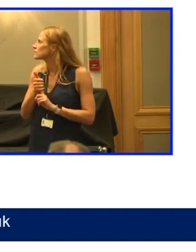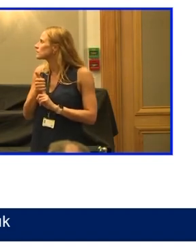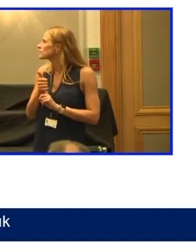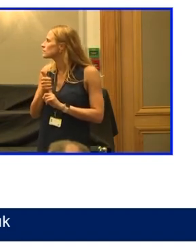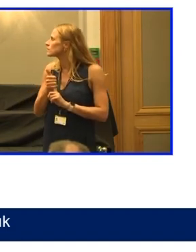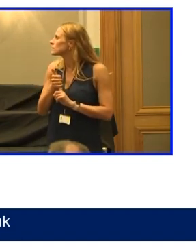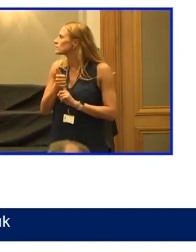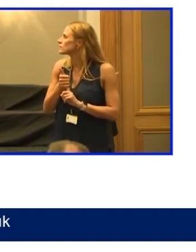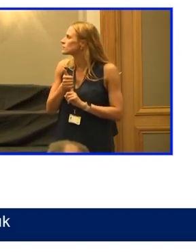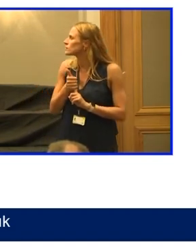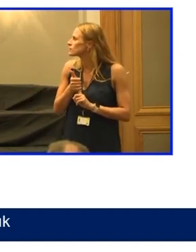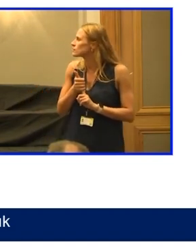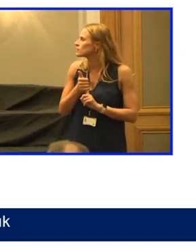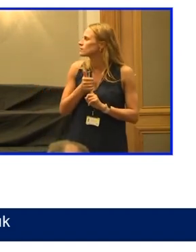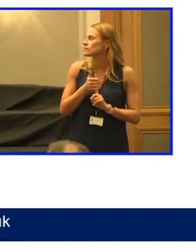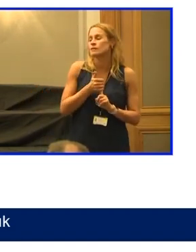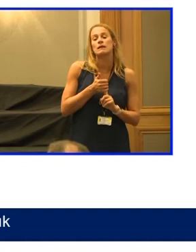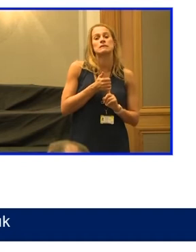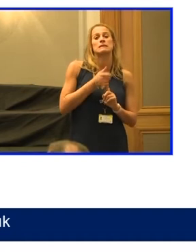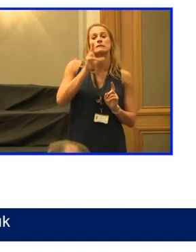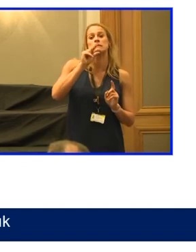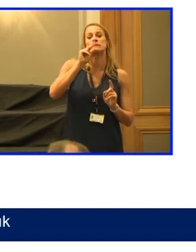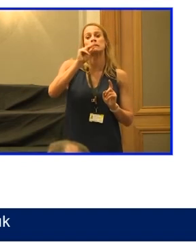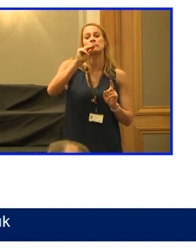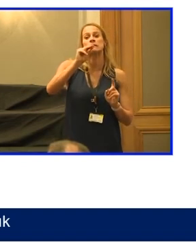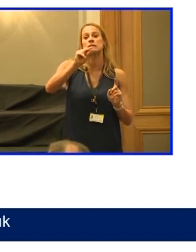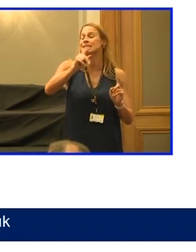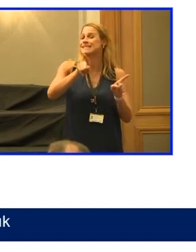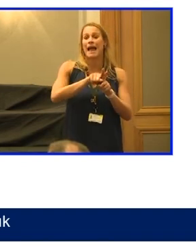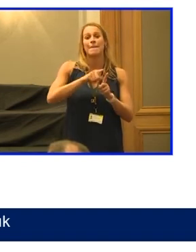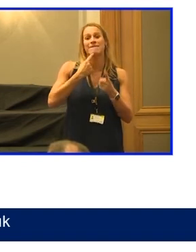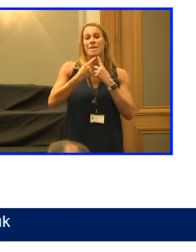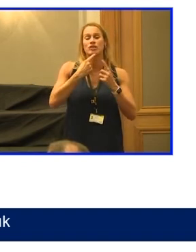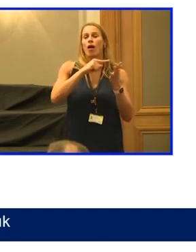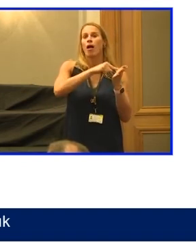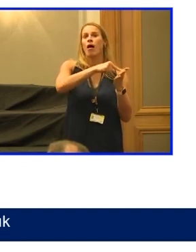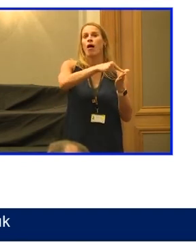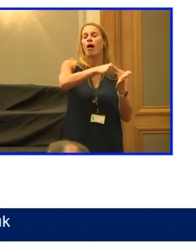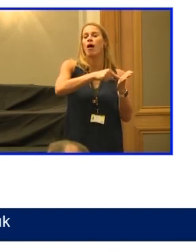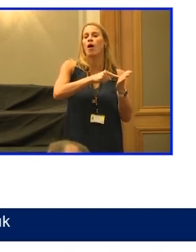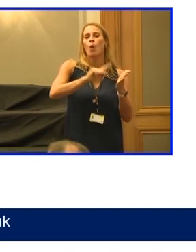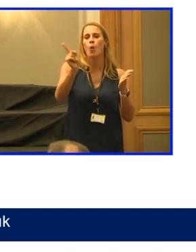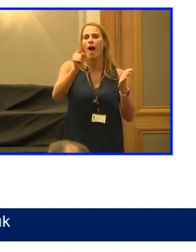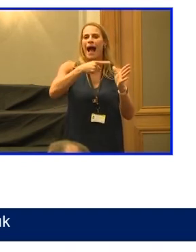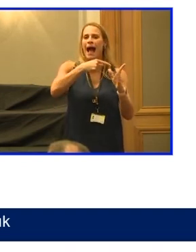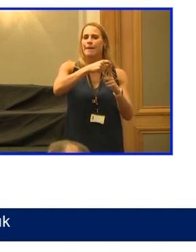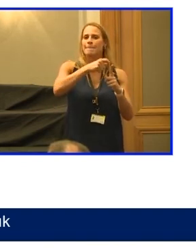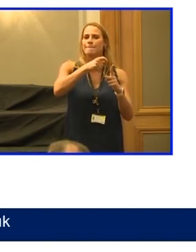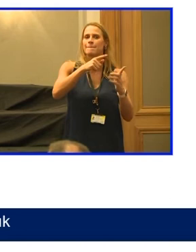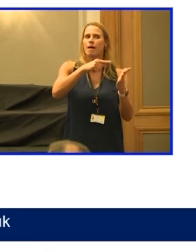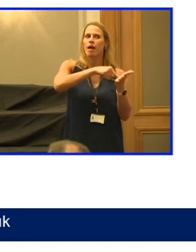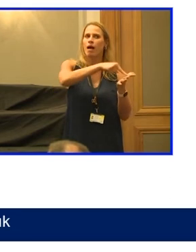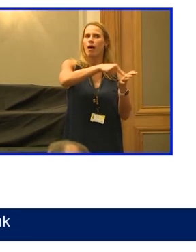apps, communication folder, 11 apps. It's the same information, yeah? And that's, to be fair, that's why I love